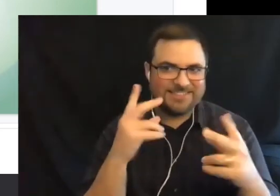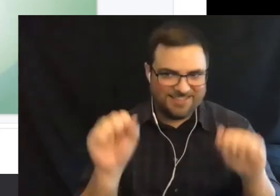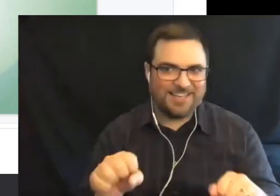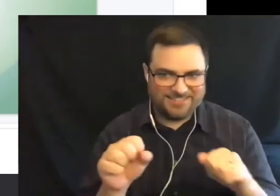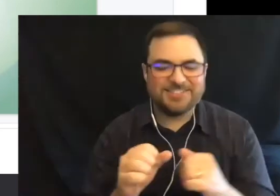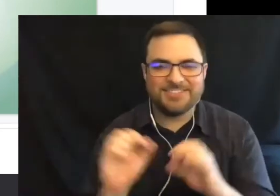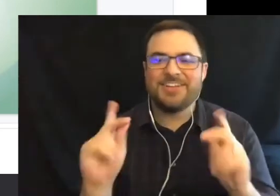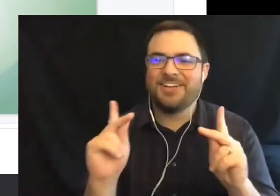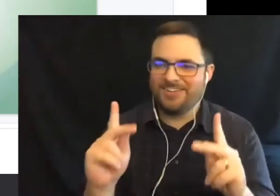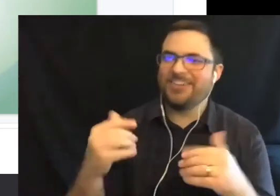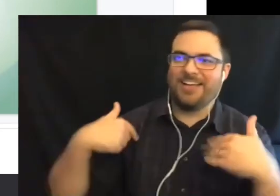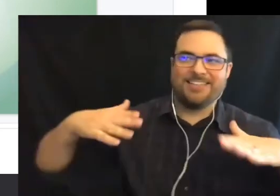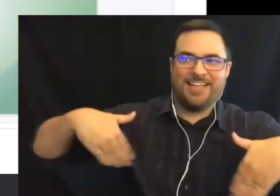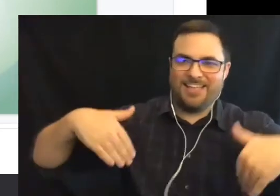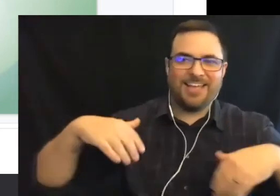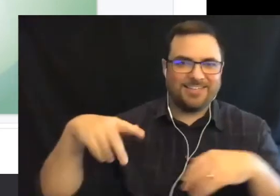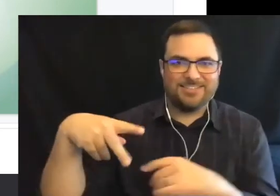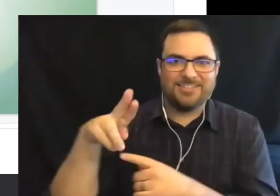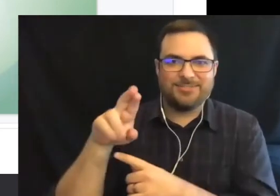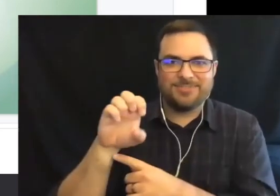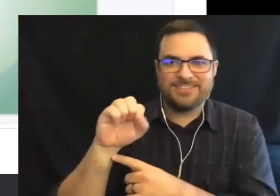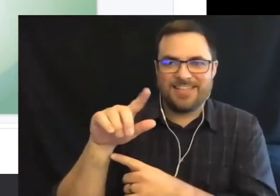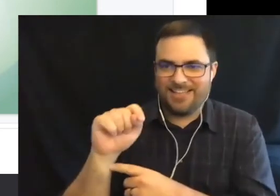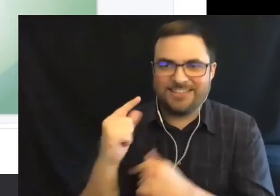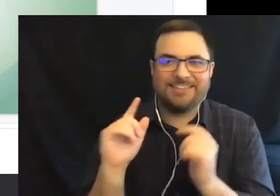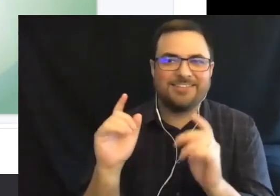didn't hit present mode yet because then even more stuff disappears.